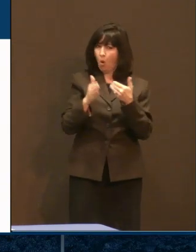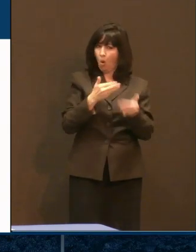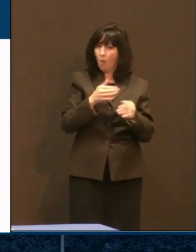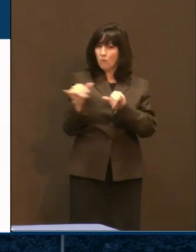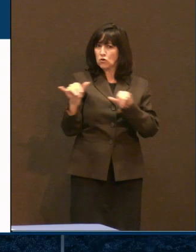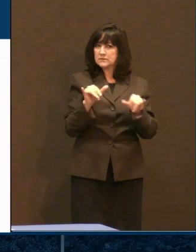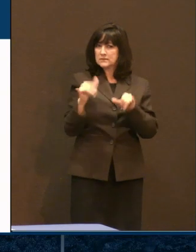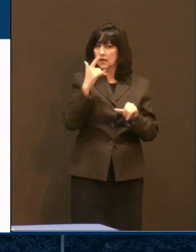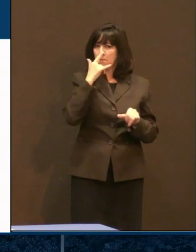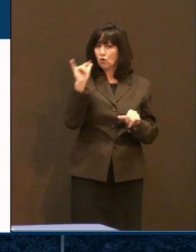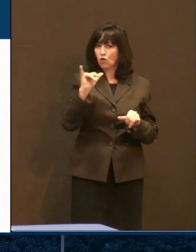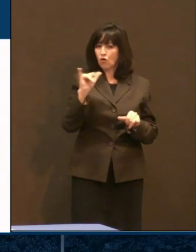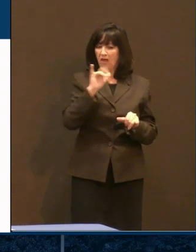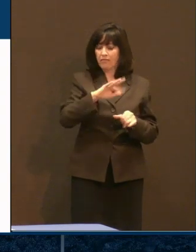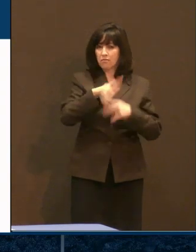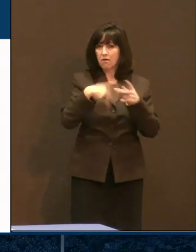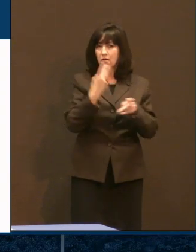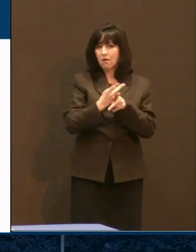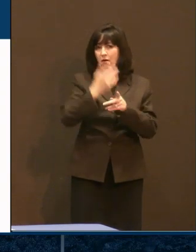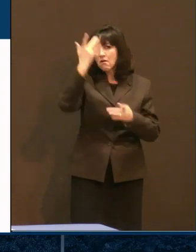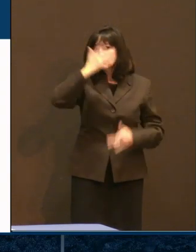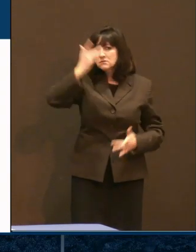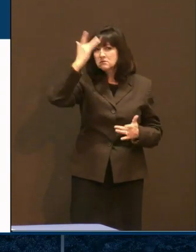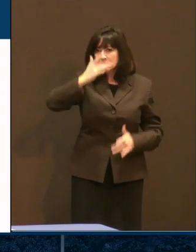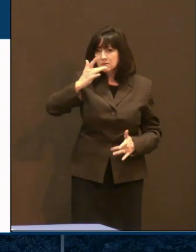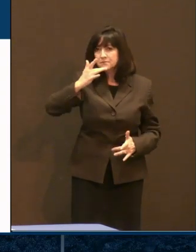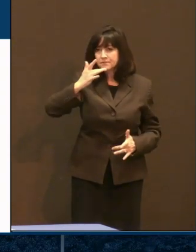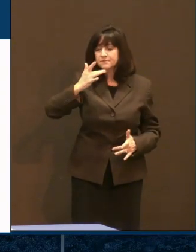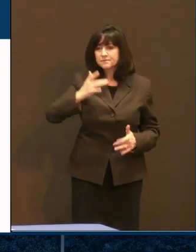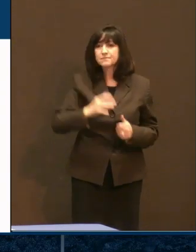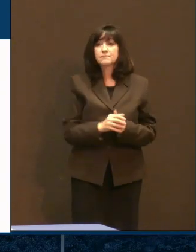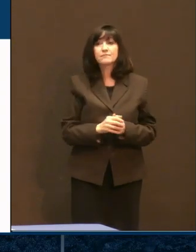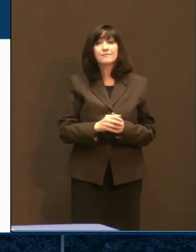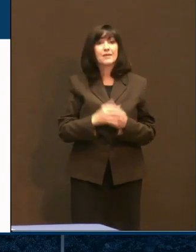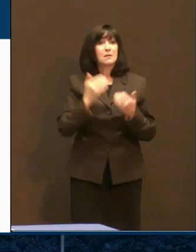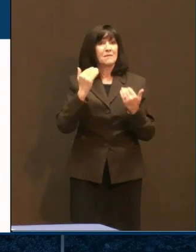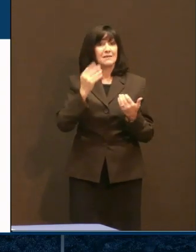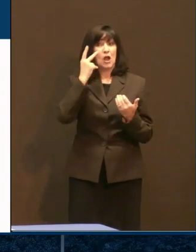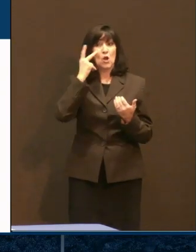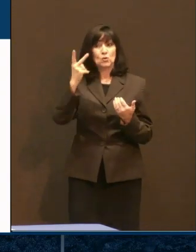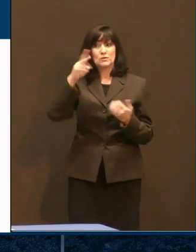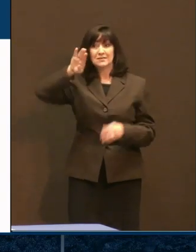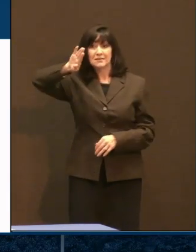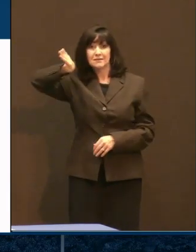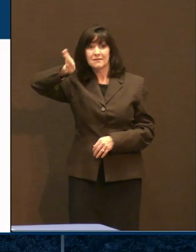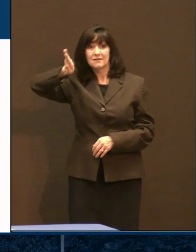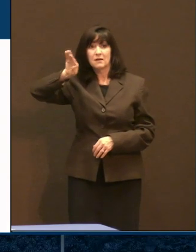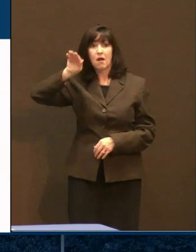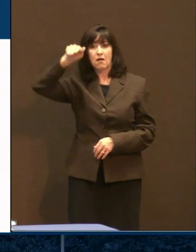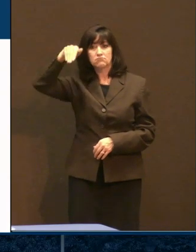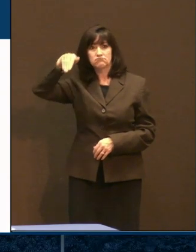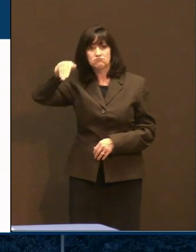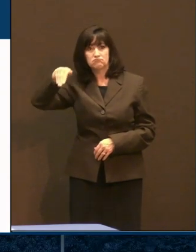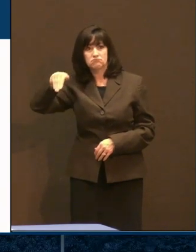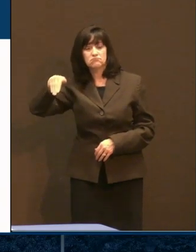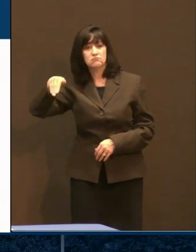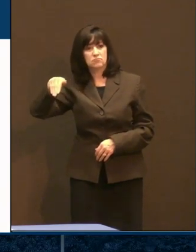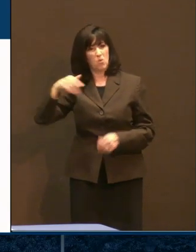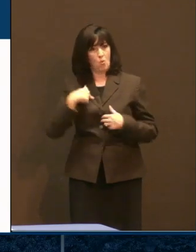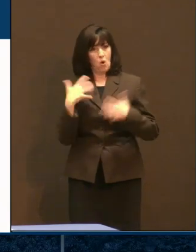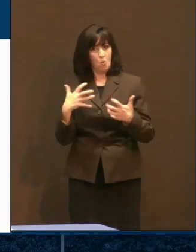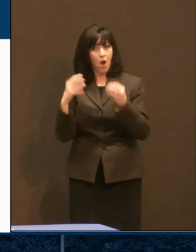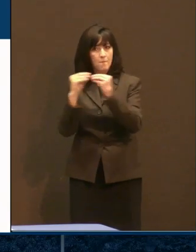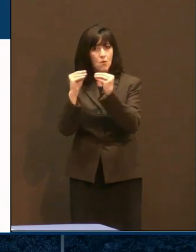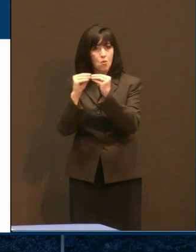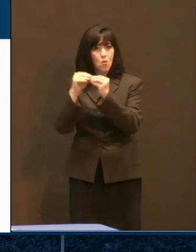dramatic run up. But at the end there, it's starting to flatten out, and that's really what we're looking for. If